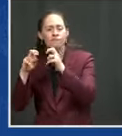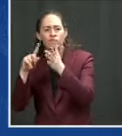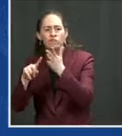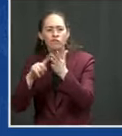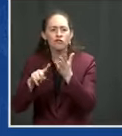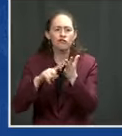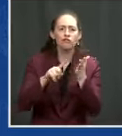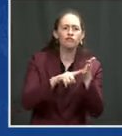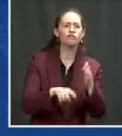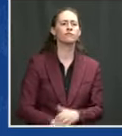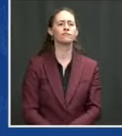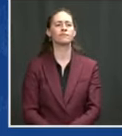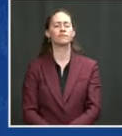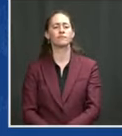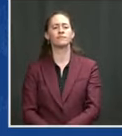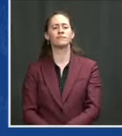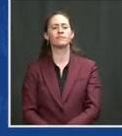MRNA.